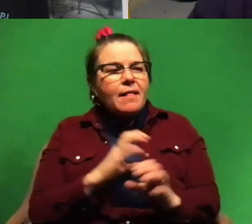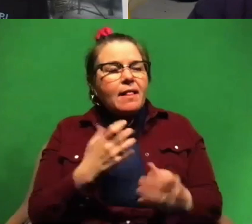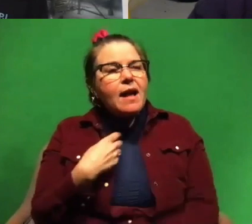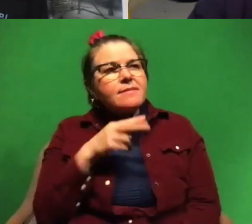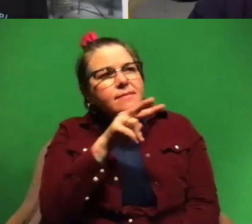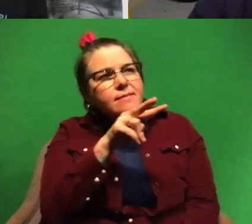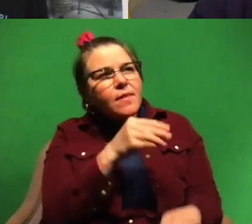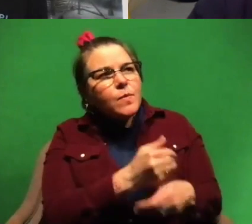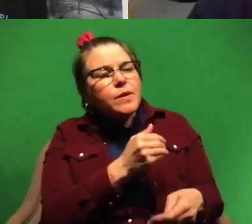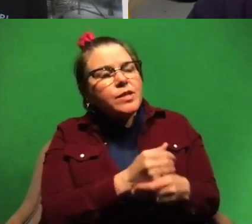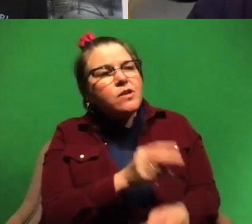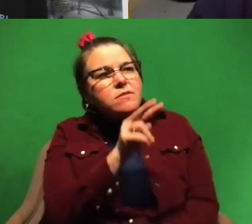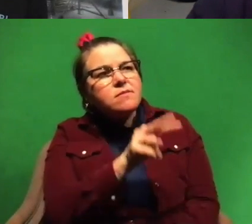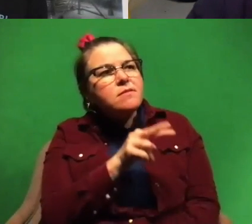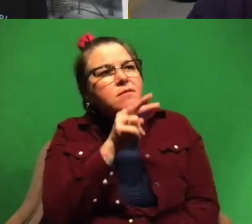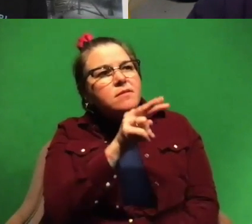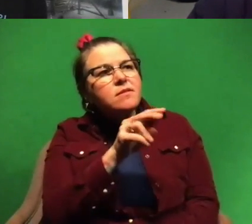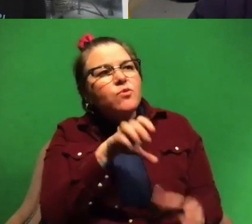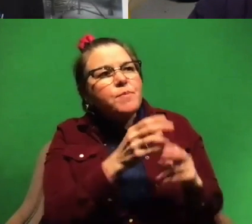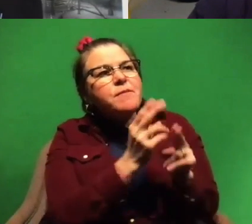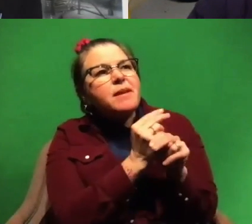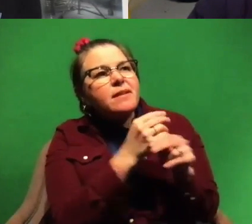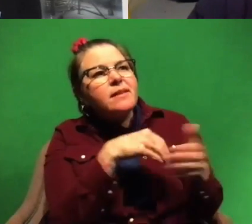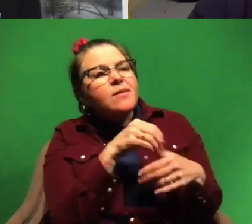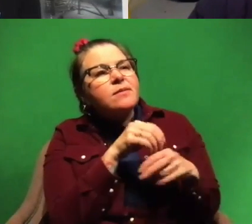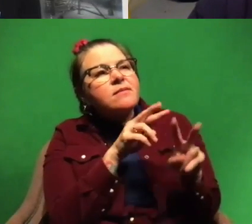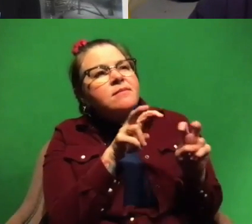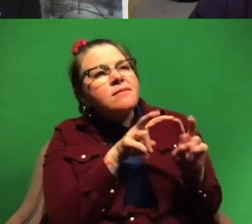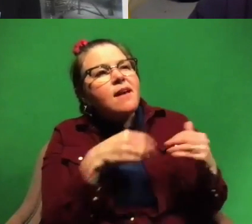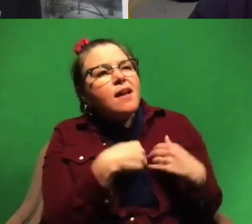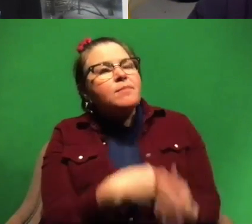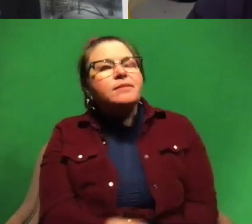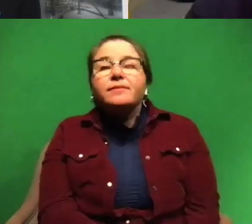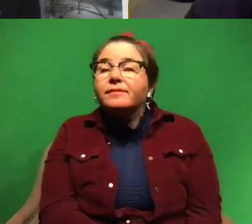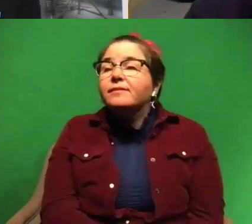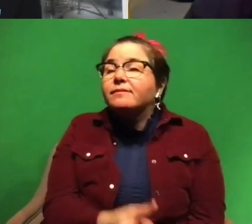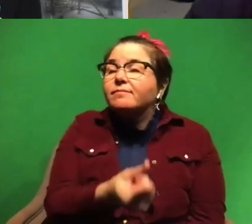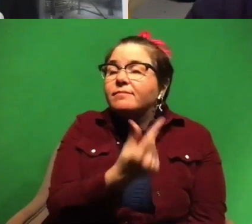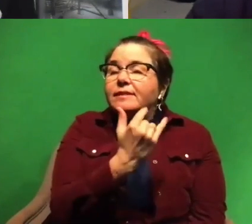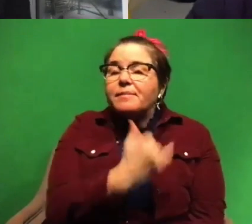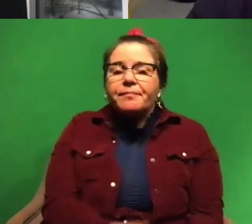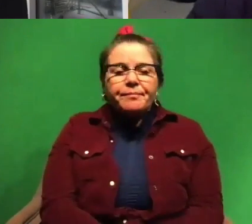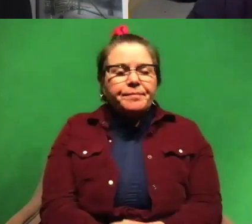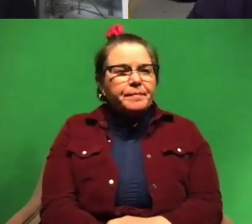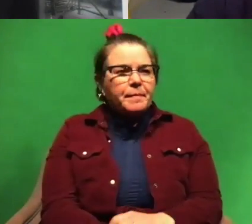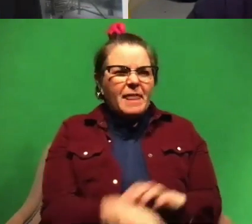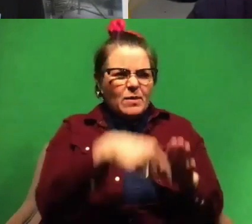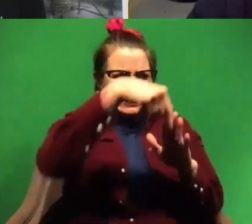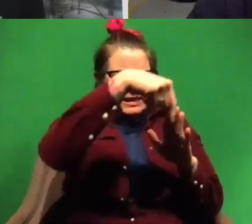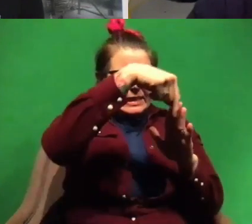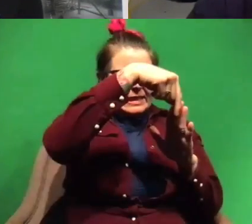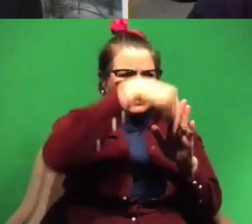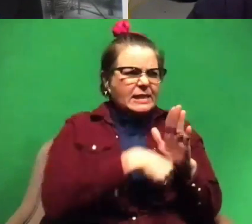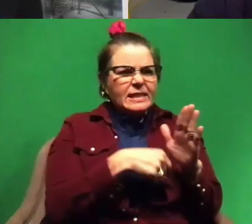window, staring at like a group of bunnies outside. So yeah, I relate. How deep in the water do PJ